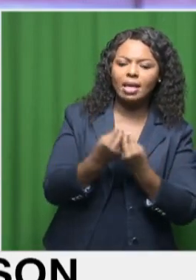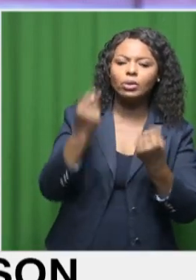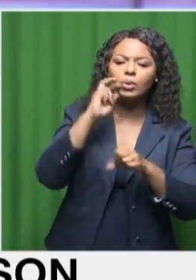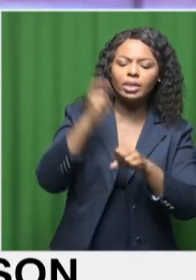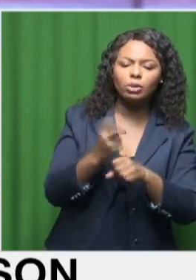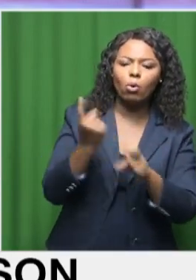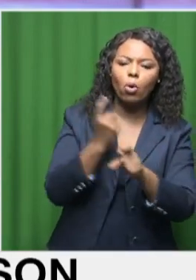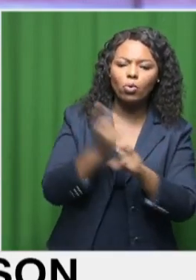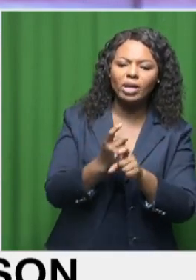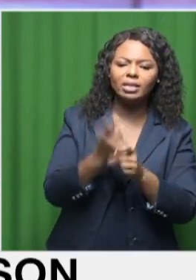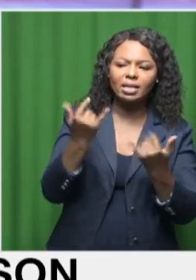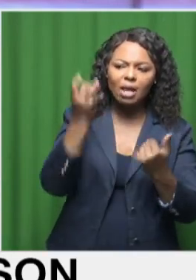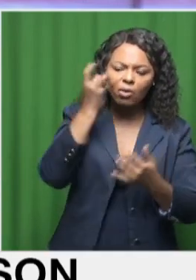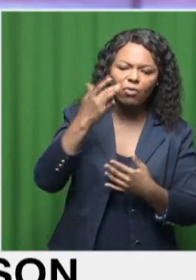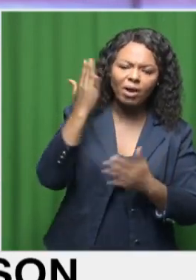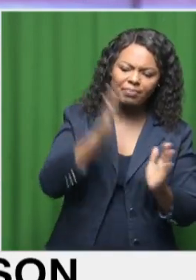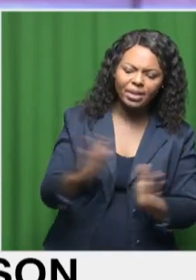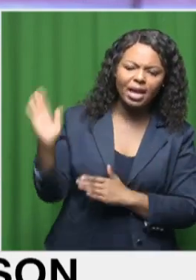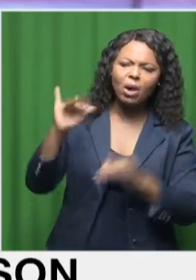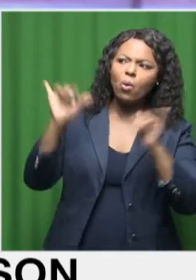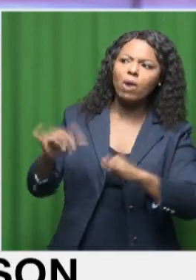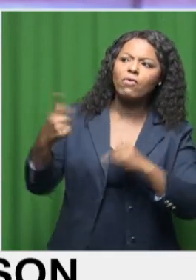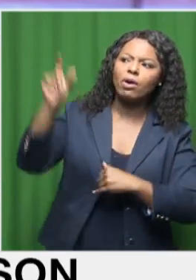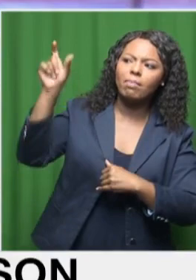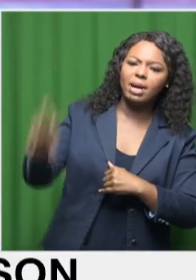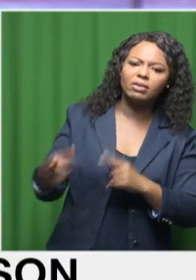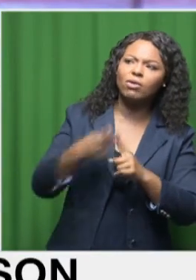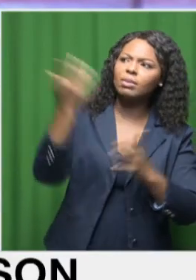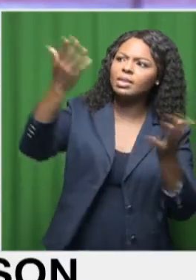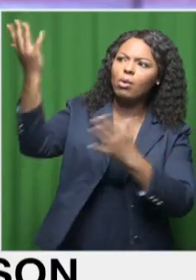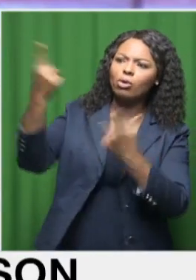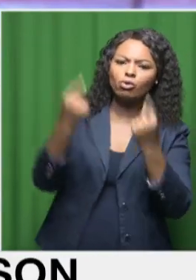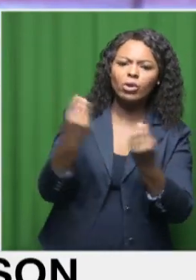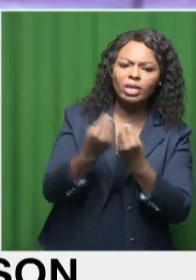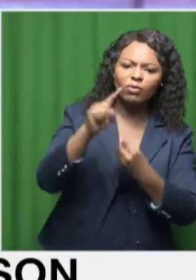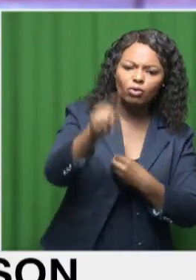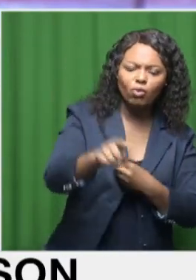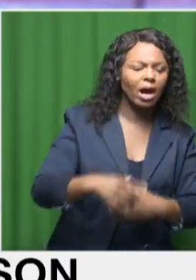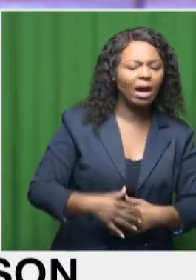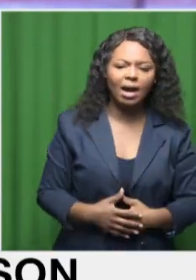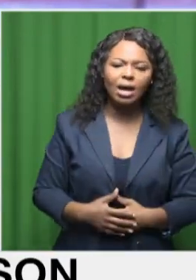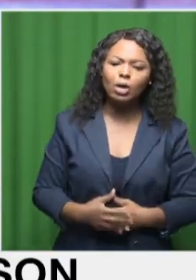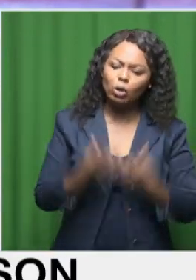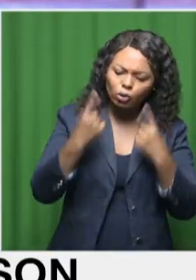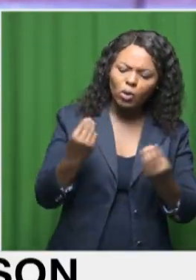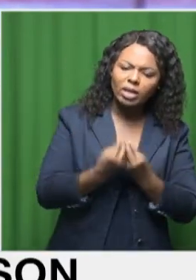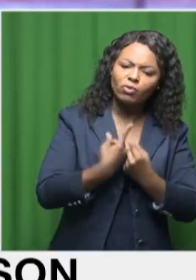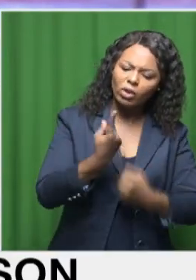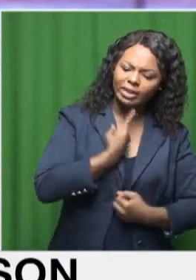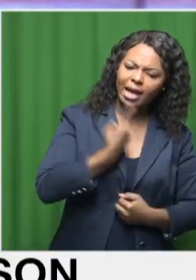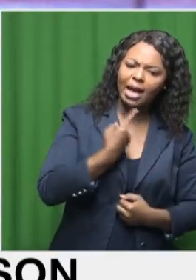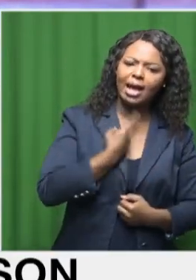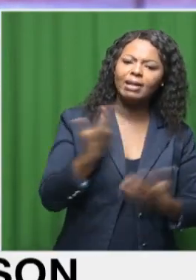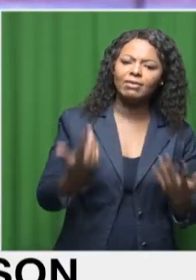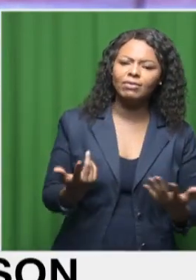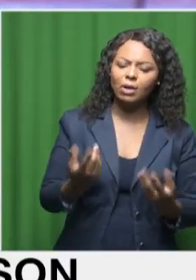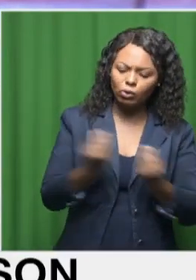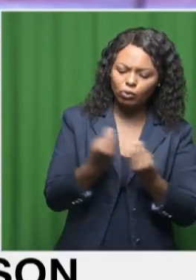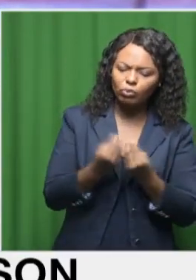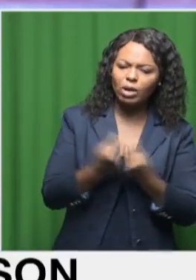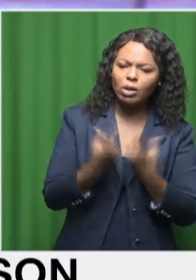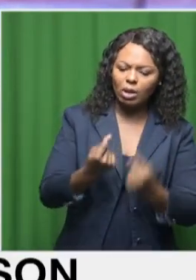away from is a sense of waiting for somebody from somewhere to do things for us. We need to have an ownership